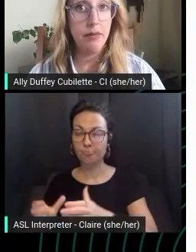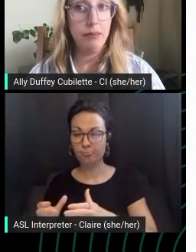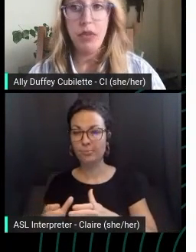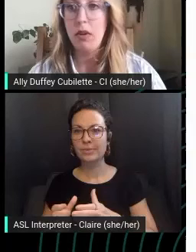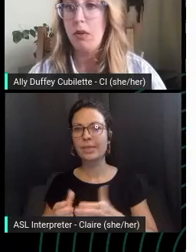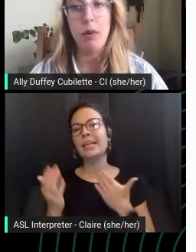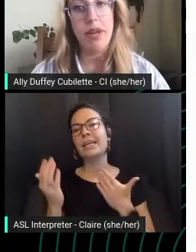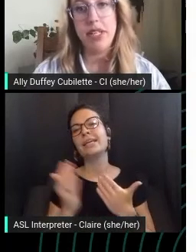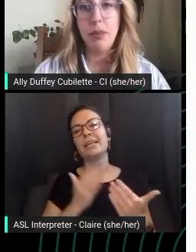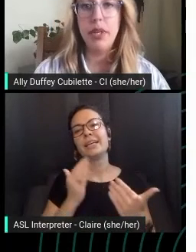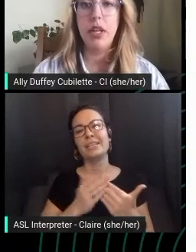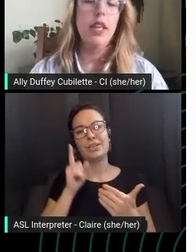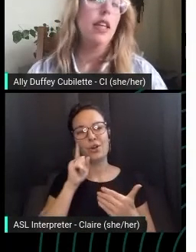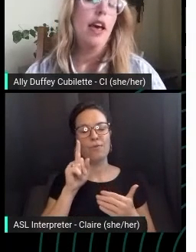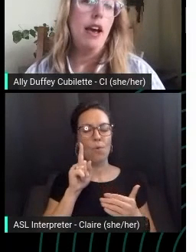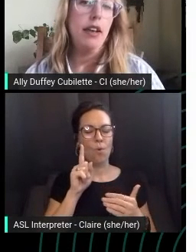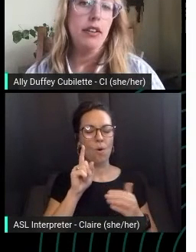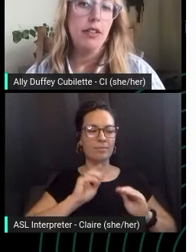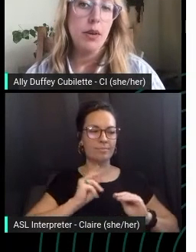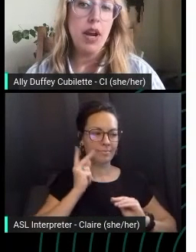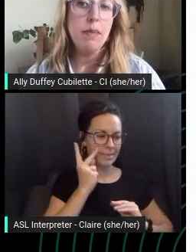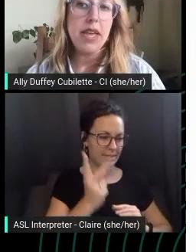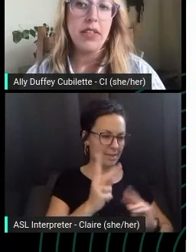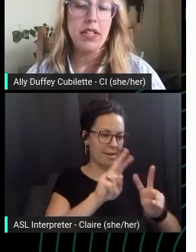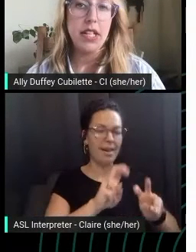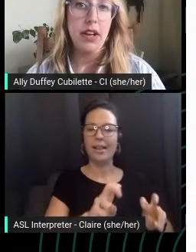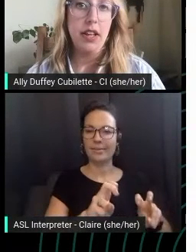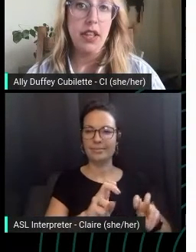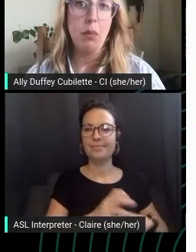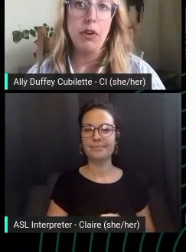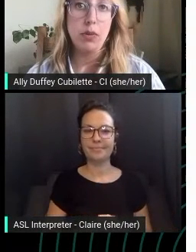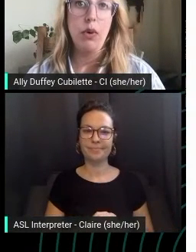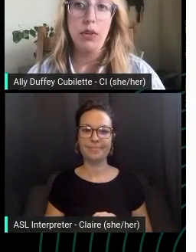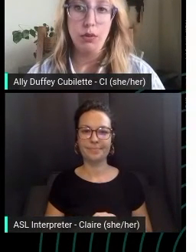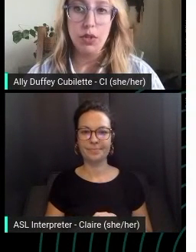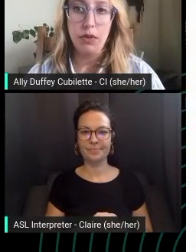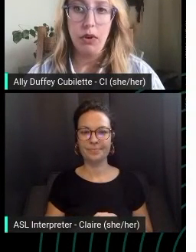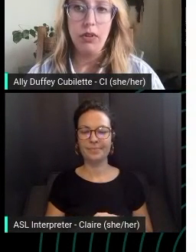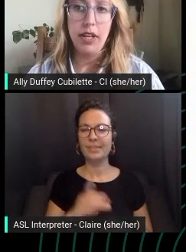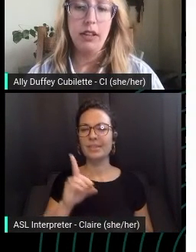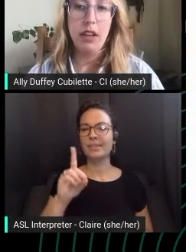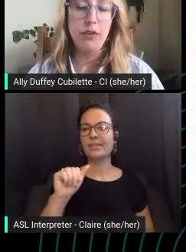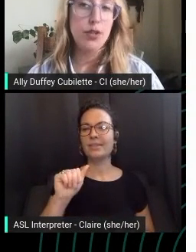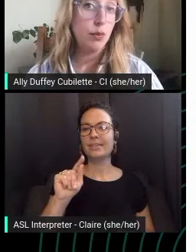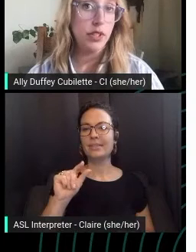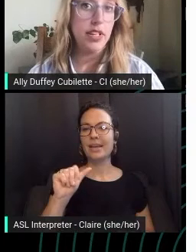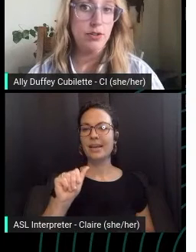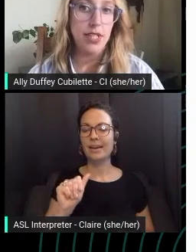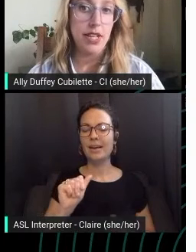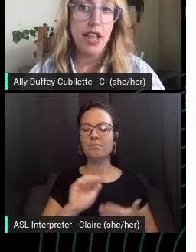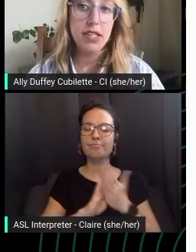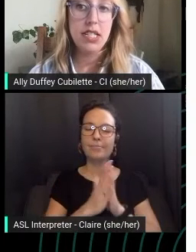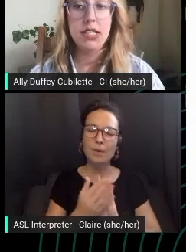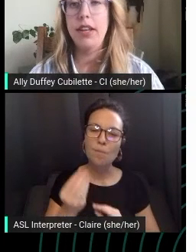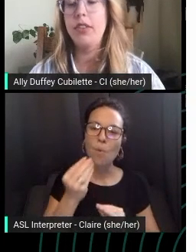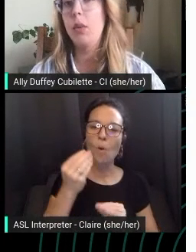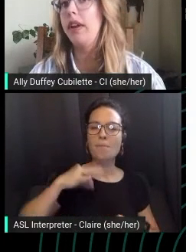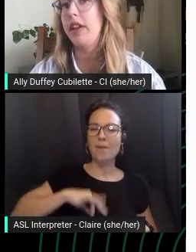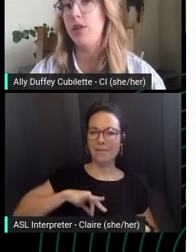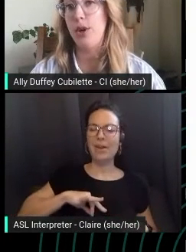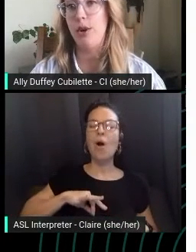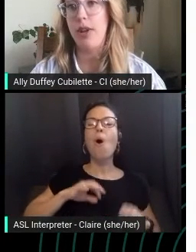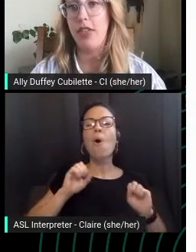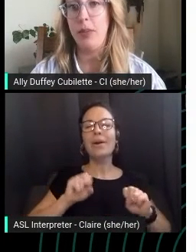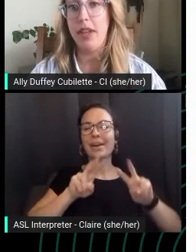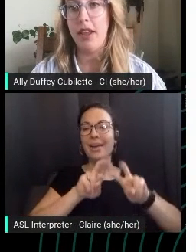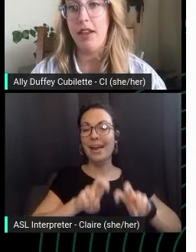of the site or by template, and thereby make that data, I think, much more useful and allow for some really interesting analyses like the one